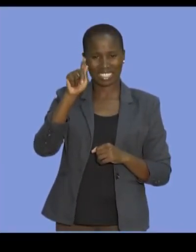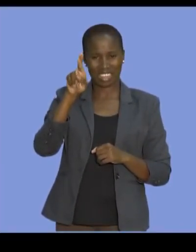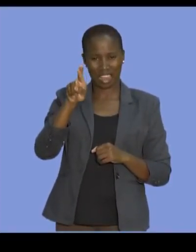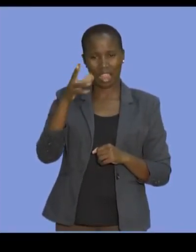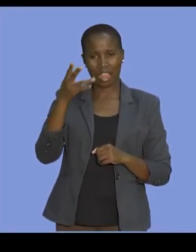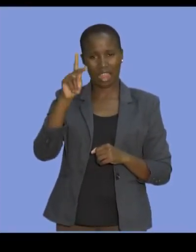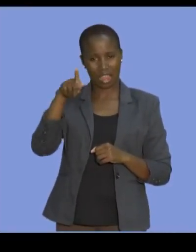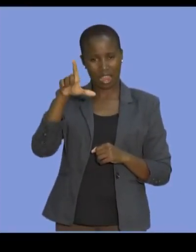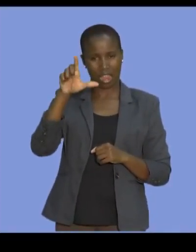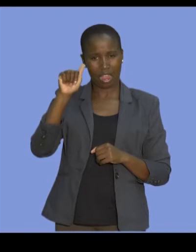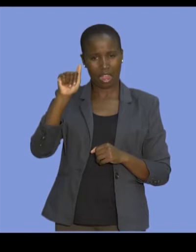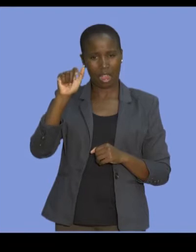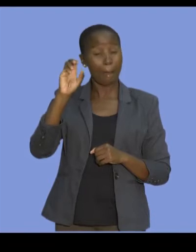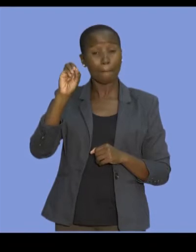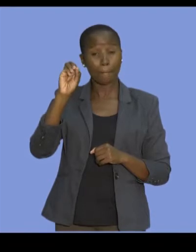Then